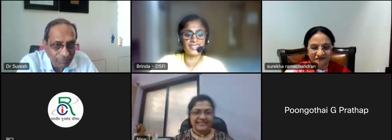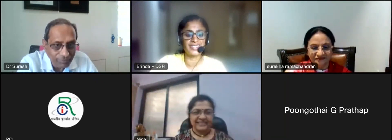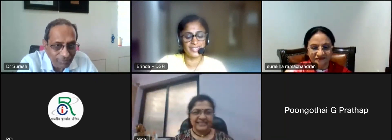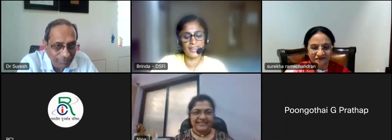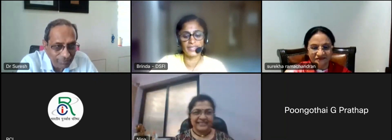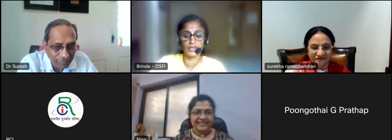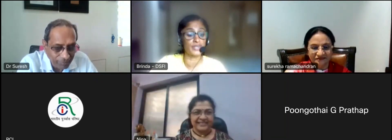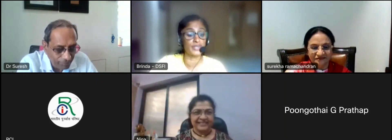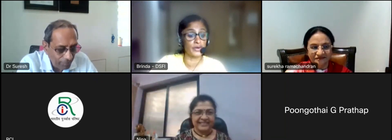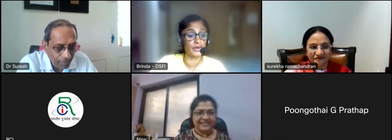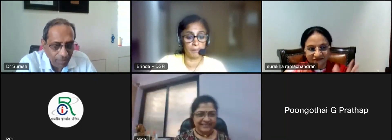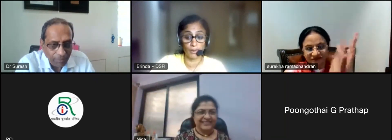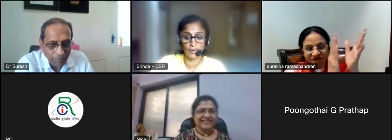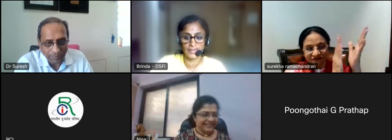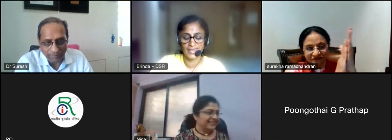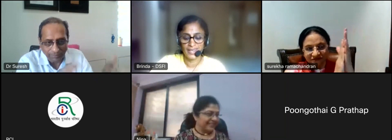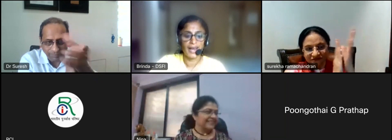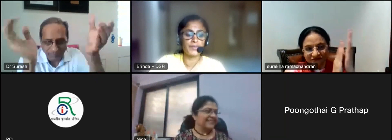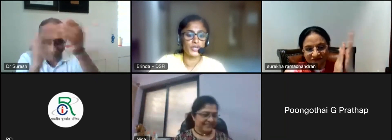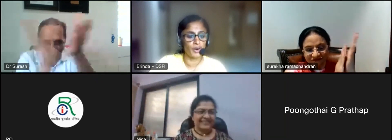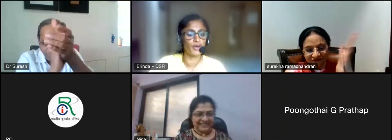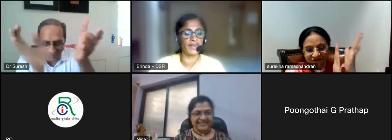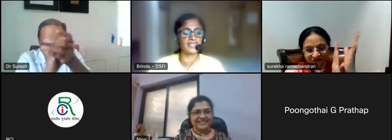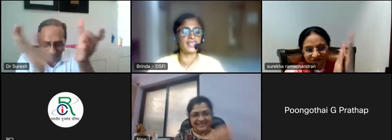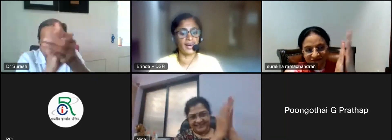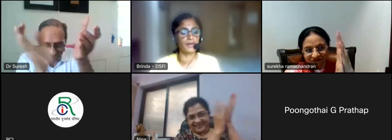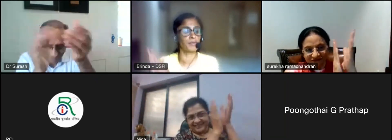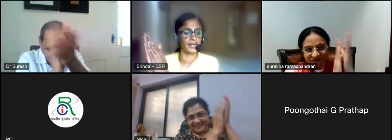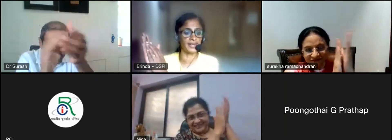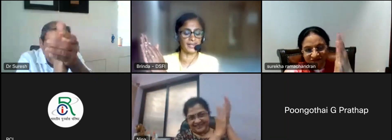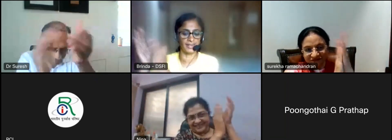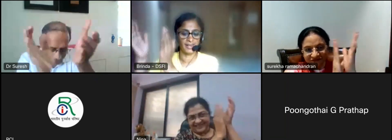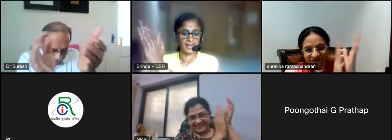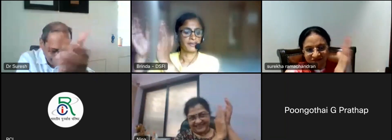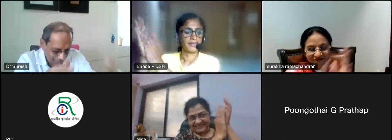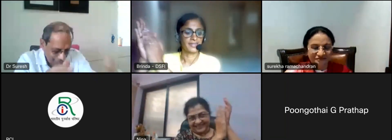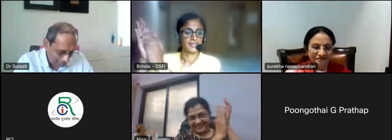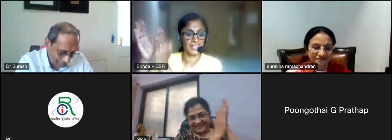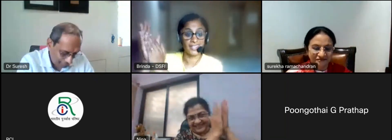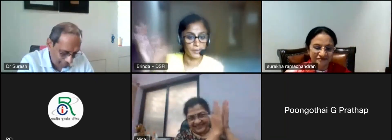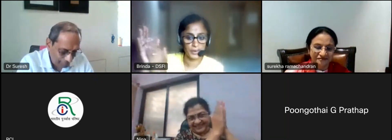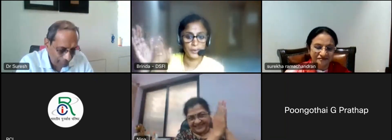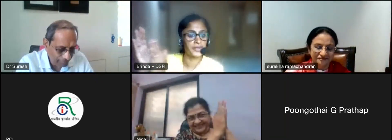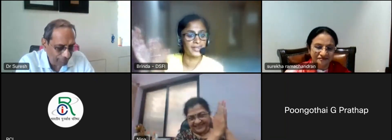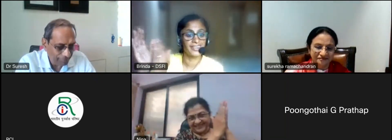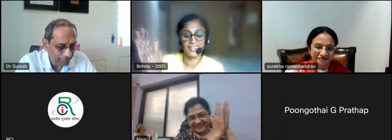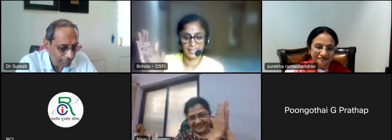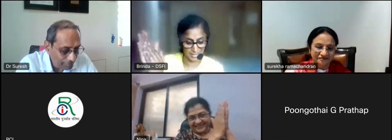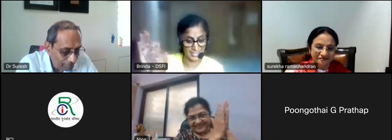think she deserves a huge round of applause? I'm sure all of us are applauding her sitting in our